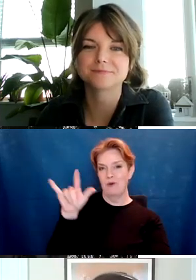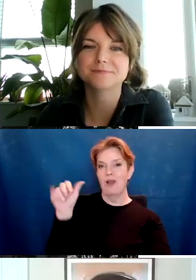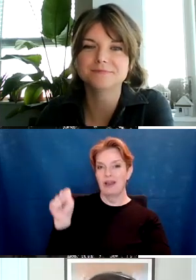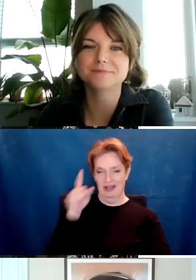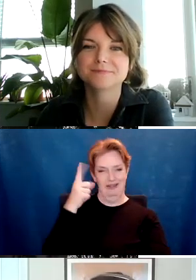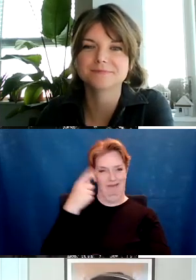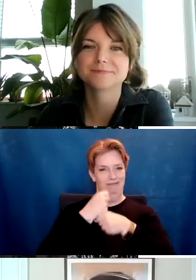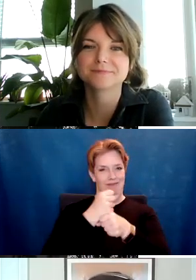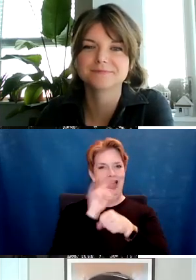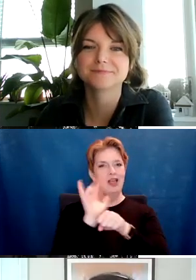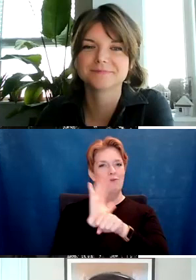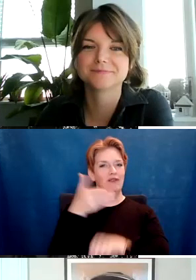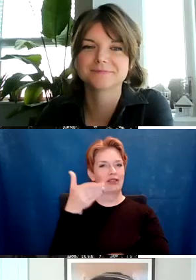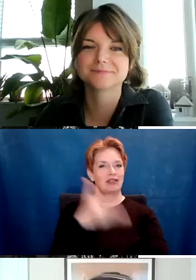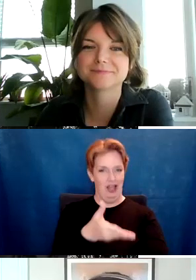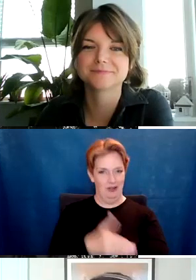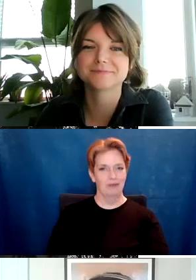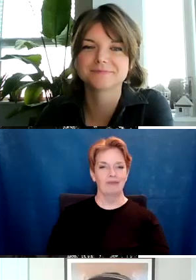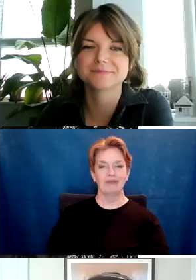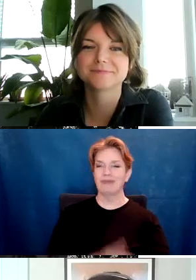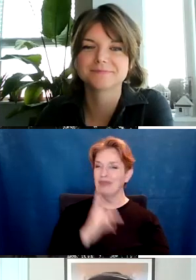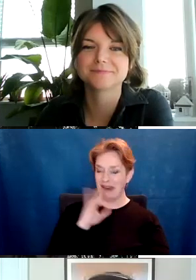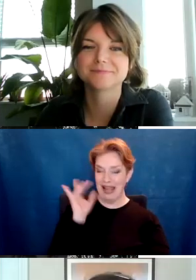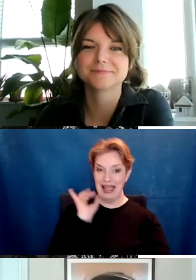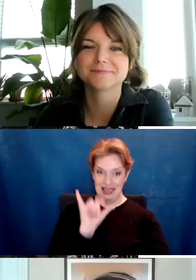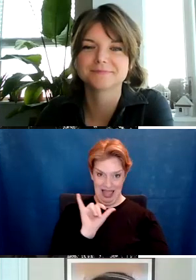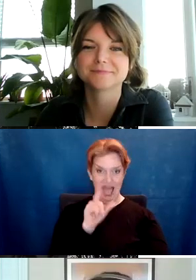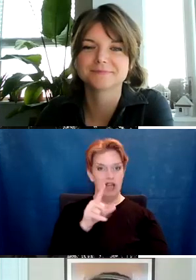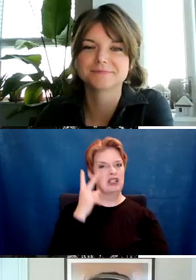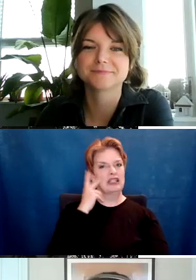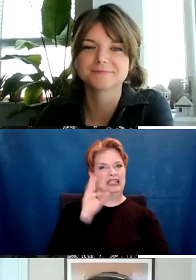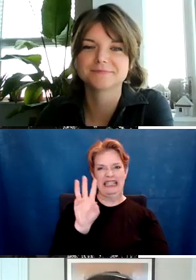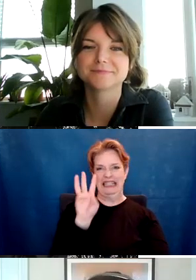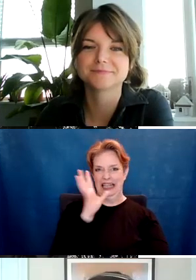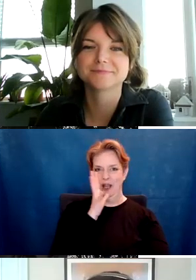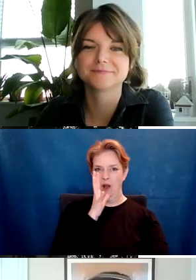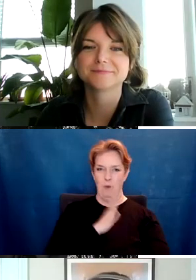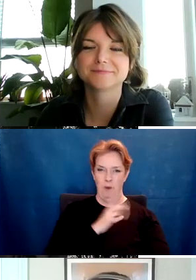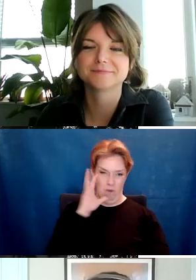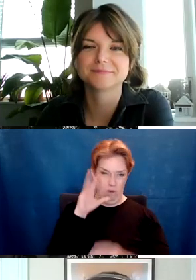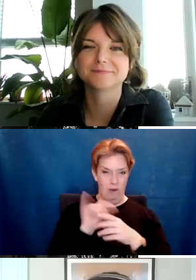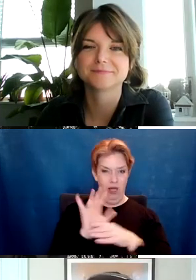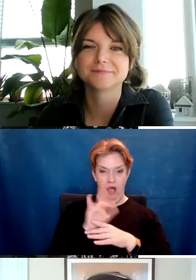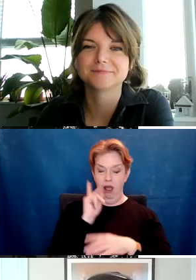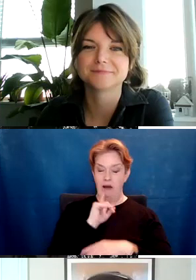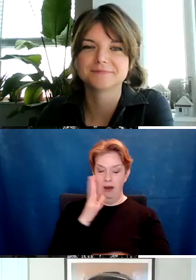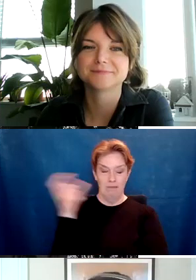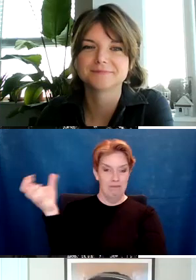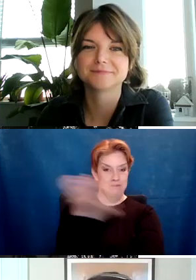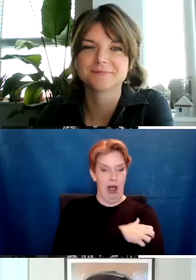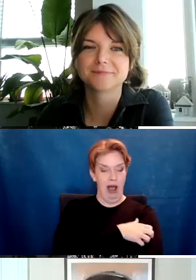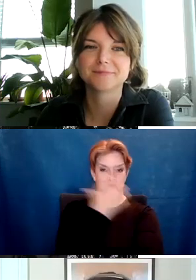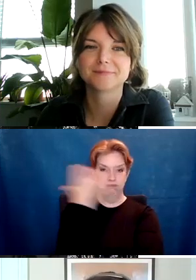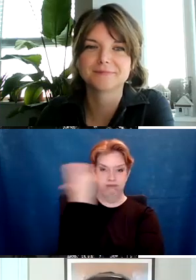town asserted itself as a character on par with the 6 powerhouse actresses who starred in the movie.